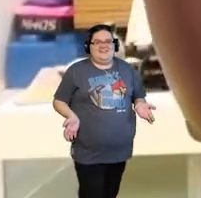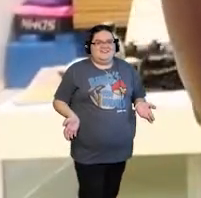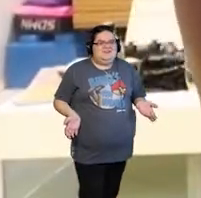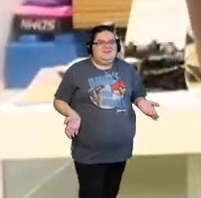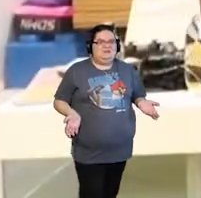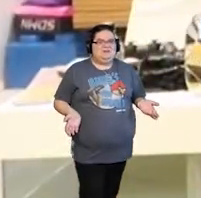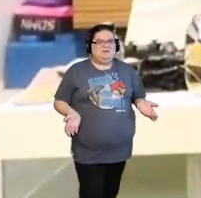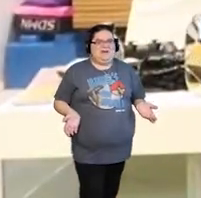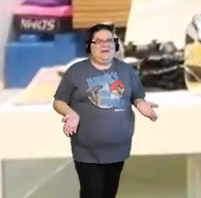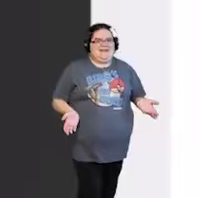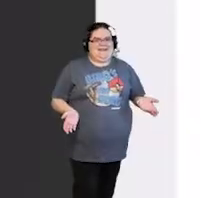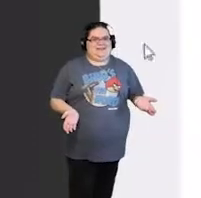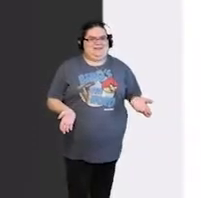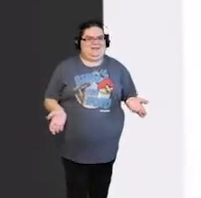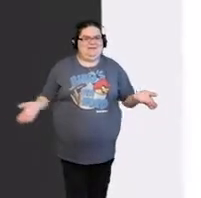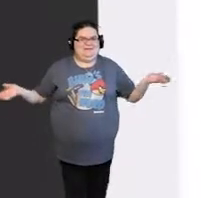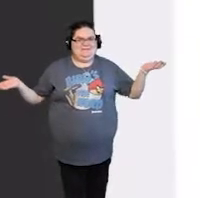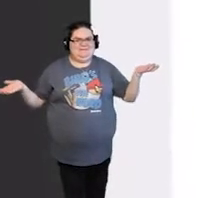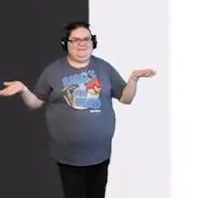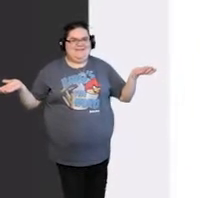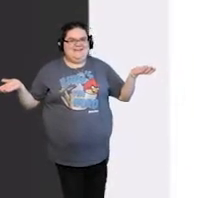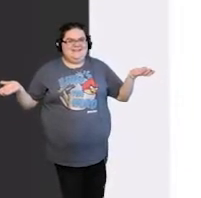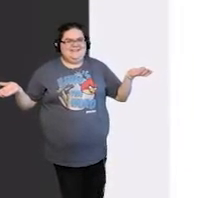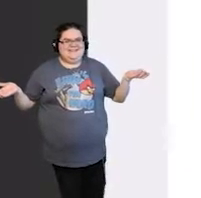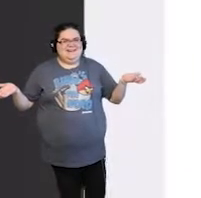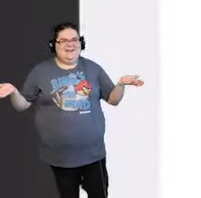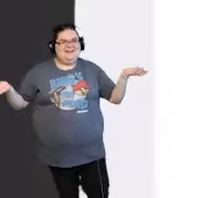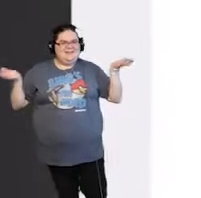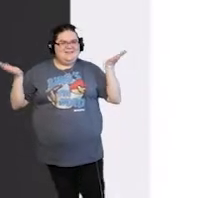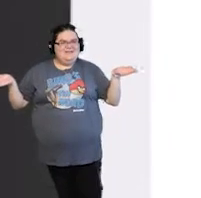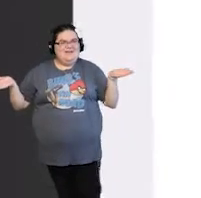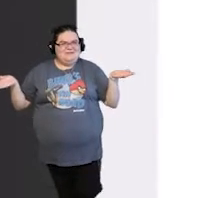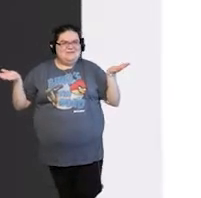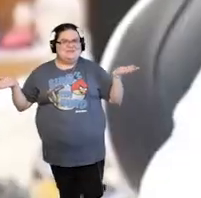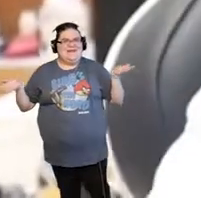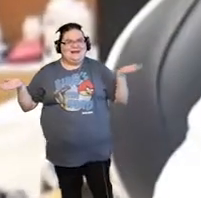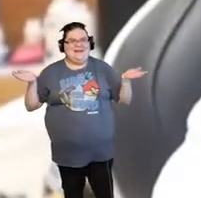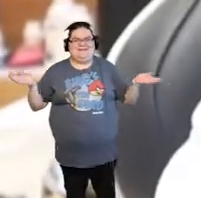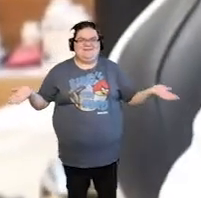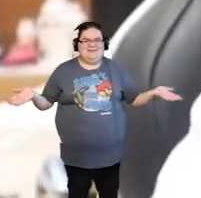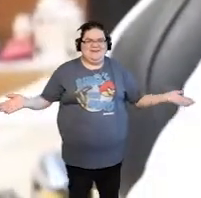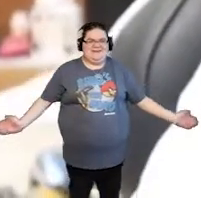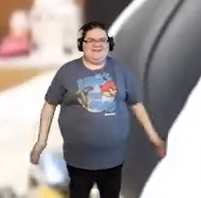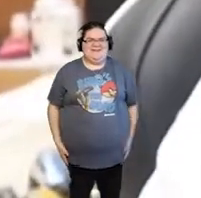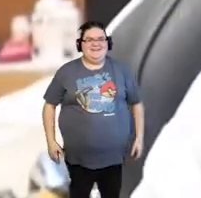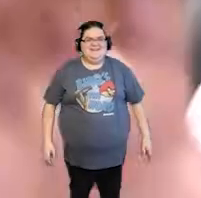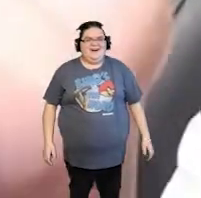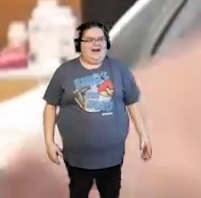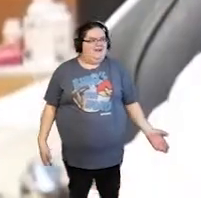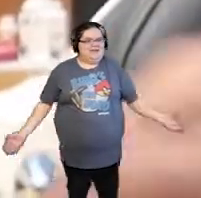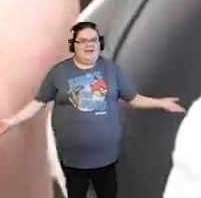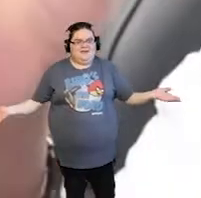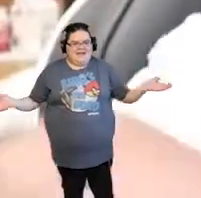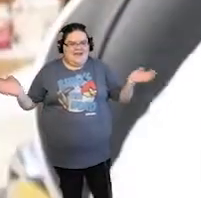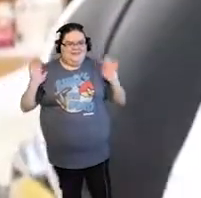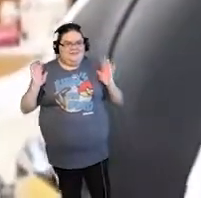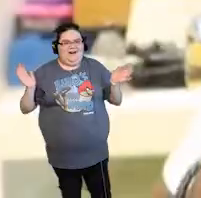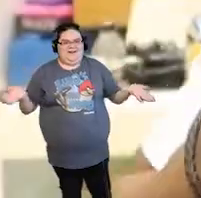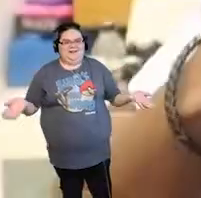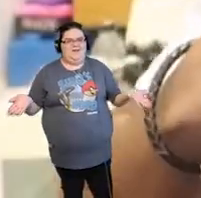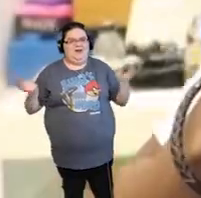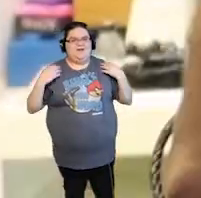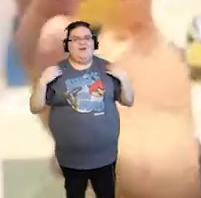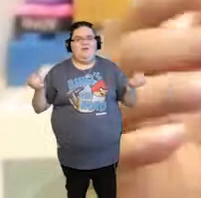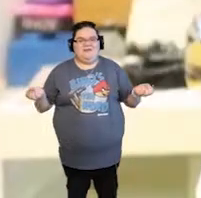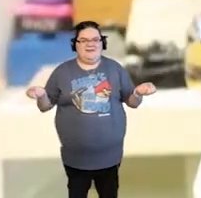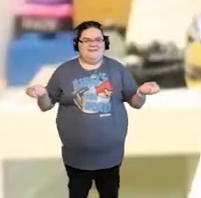don't. I don't know who Lorraine is. Middle-aged white woman. Hey, you guys aren't cultured enough. It's alright. Okay. I'm not.